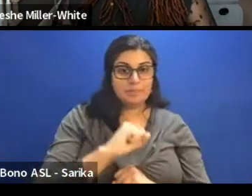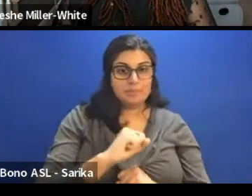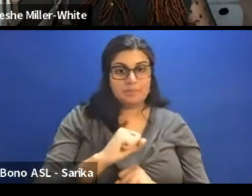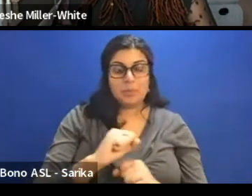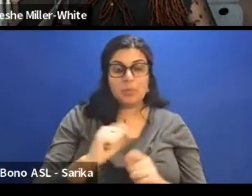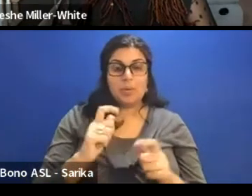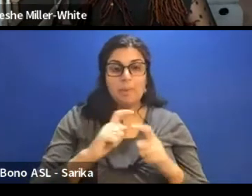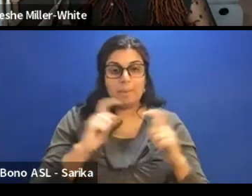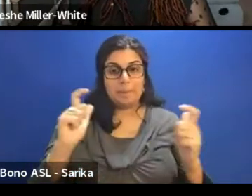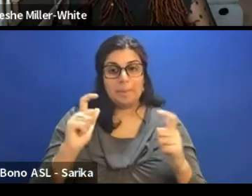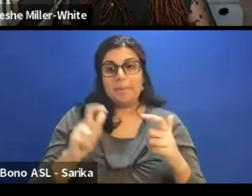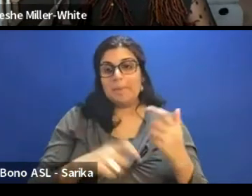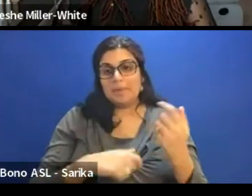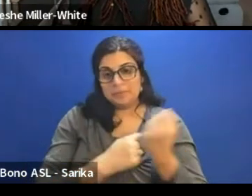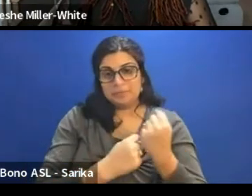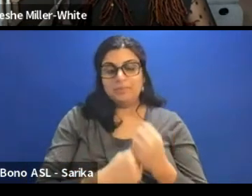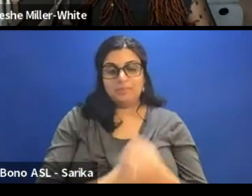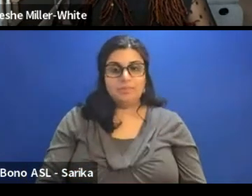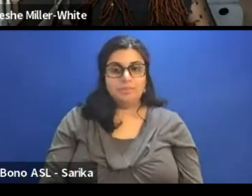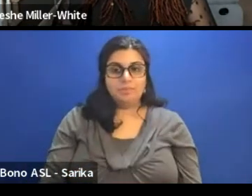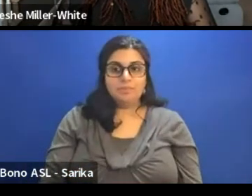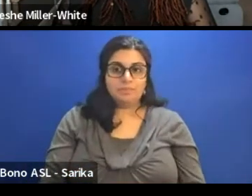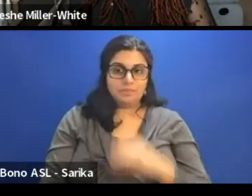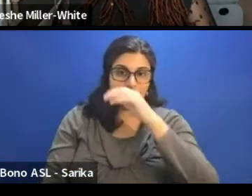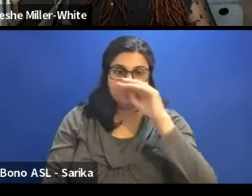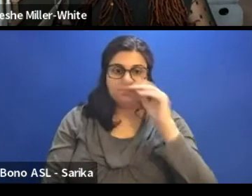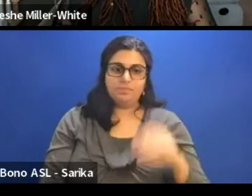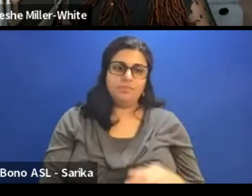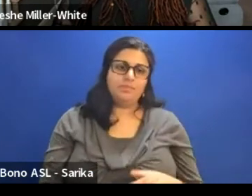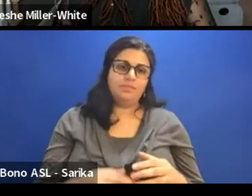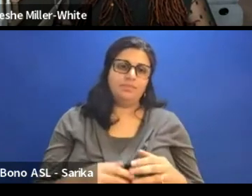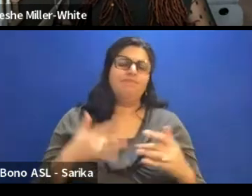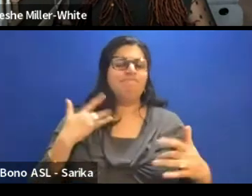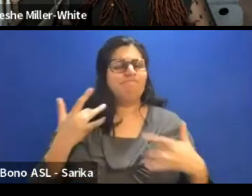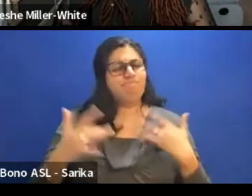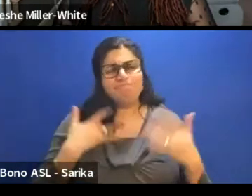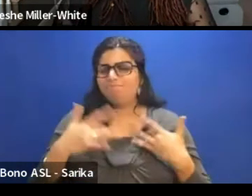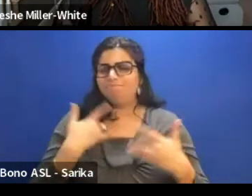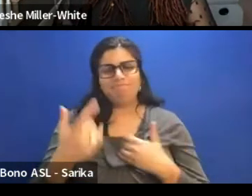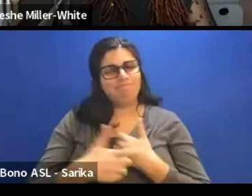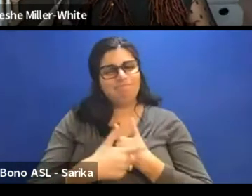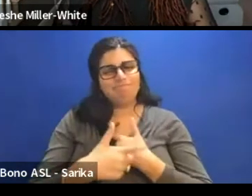support. And so it was a very exciting time